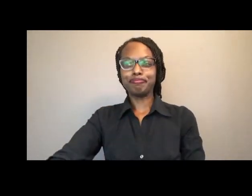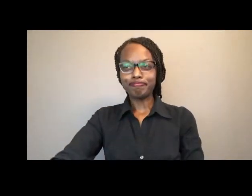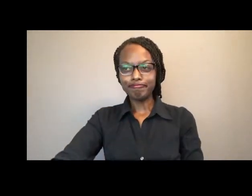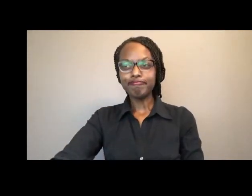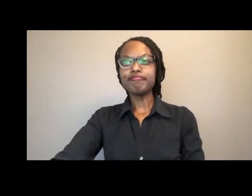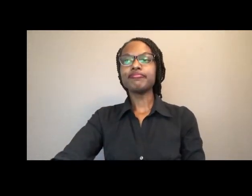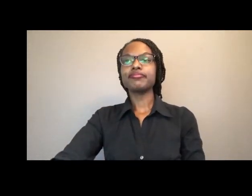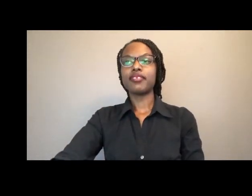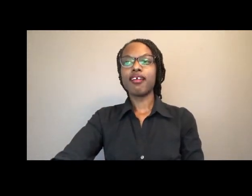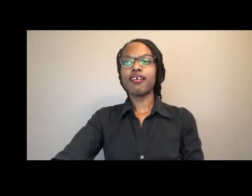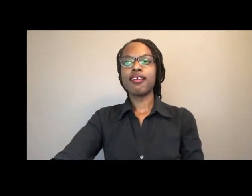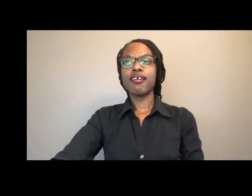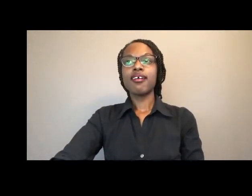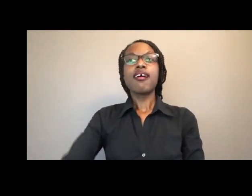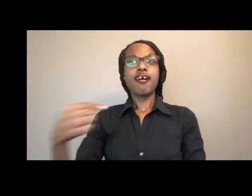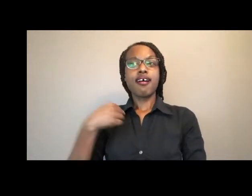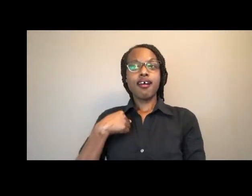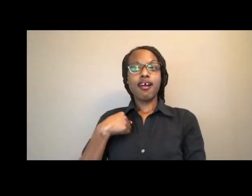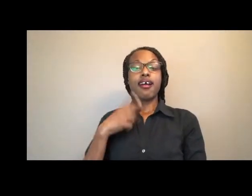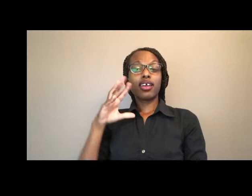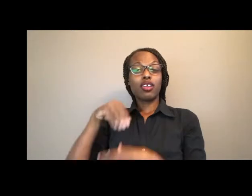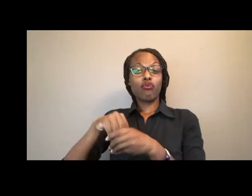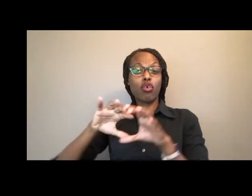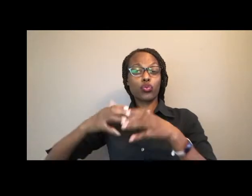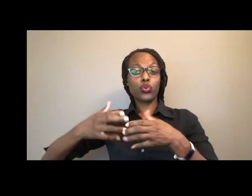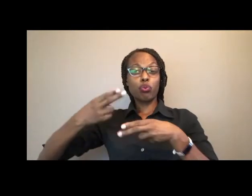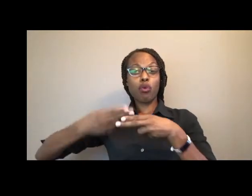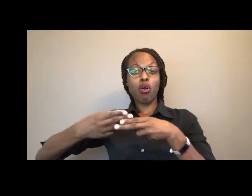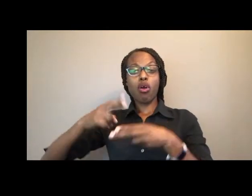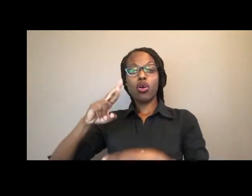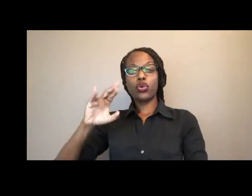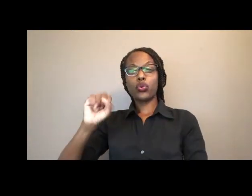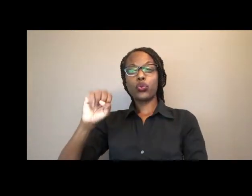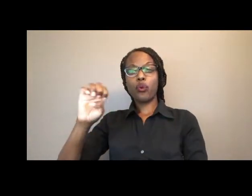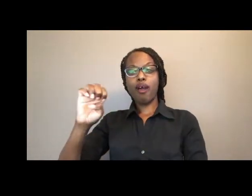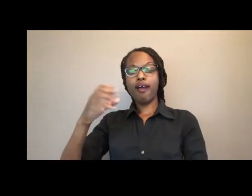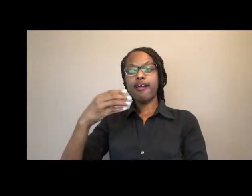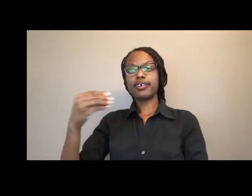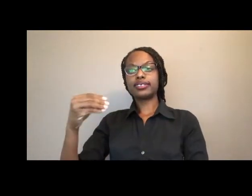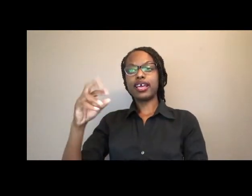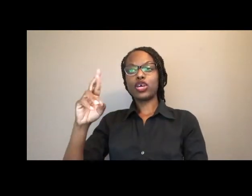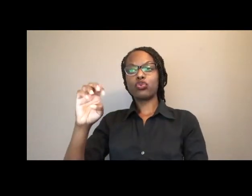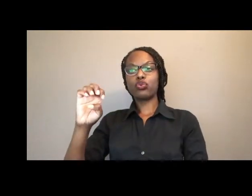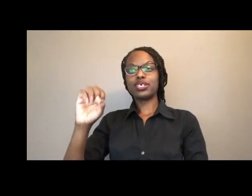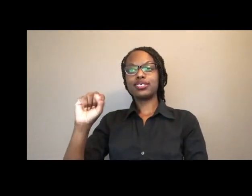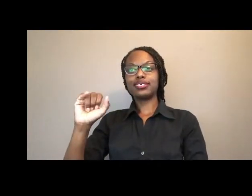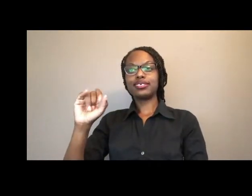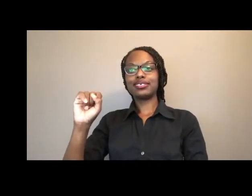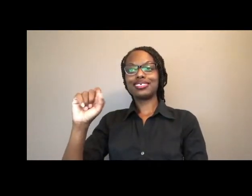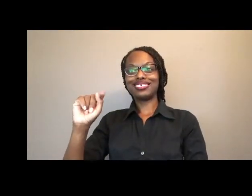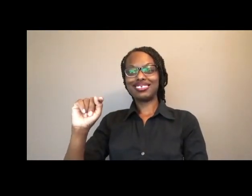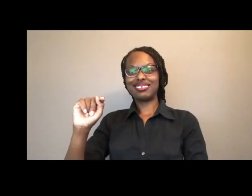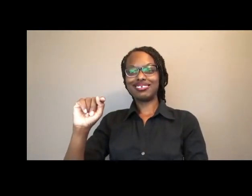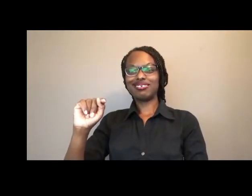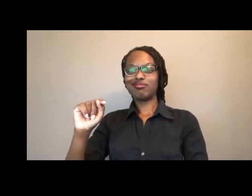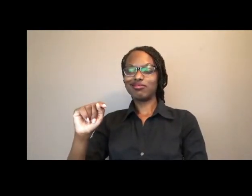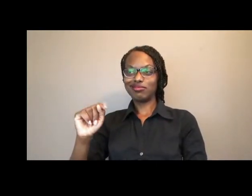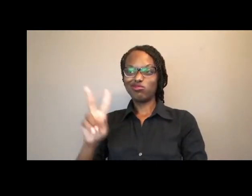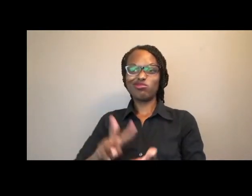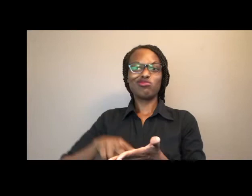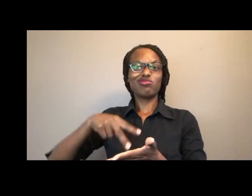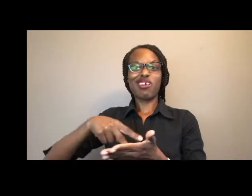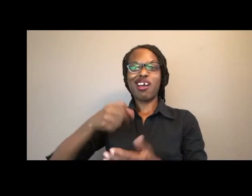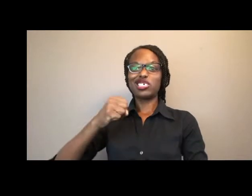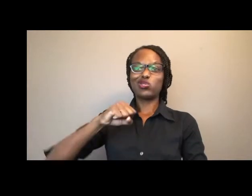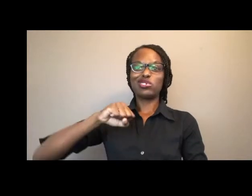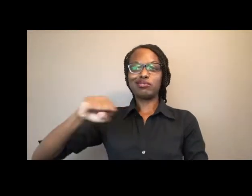and I got in touch with Sasha Blair Goldstein, who's written an